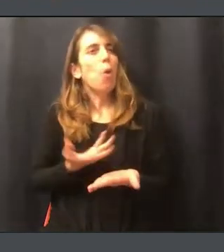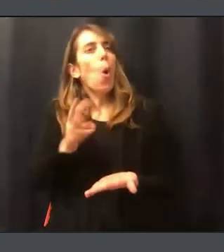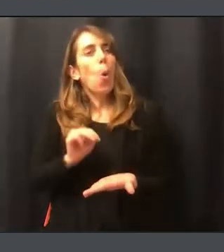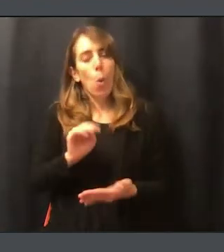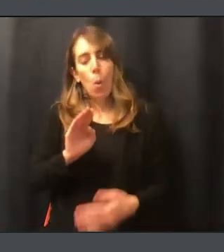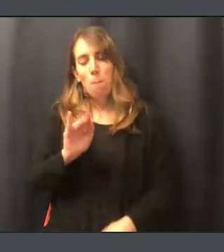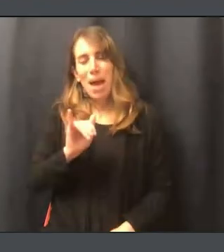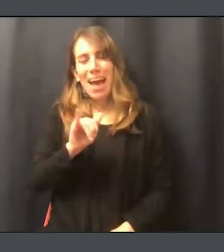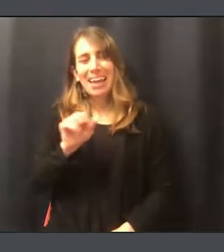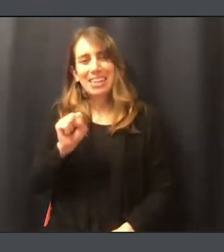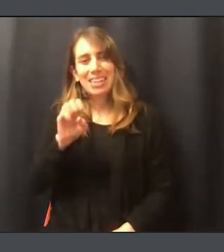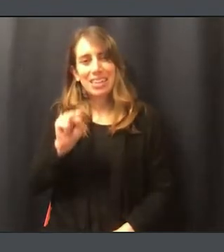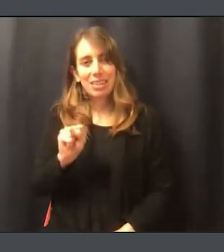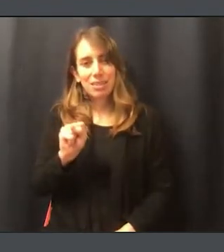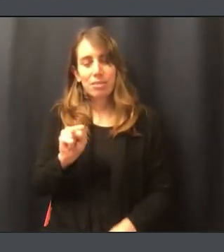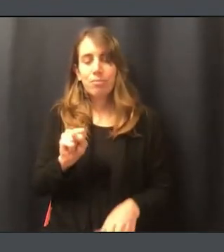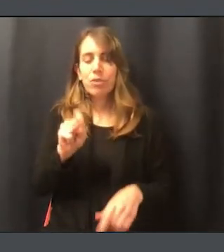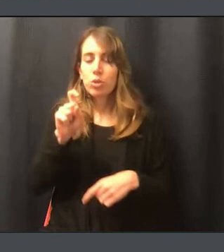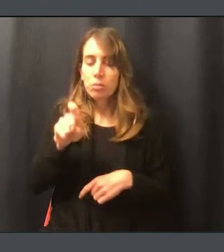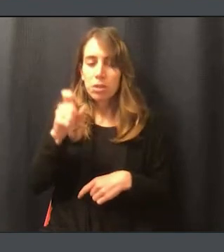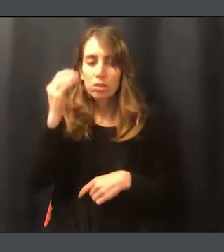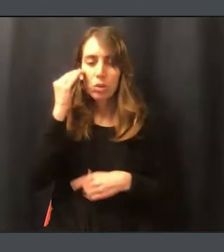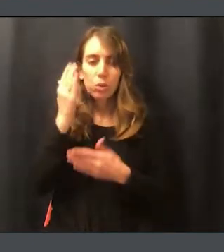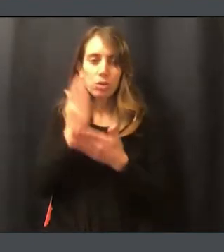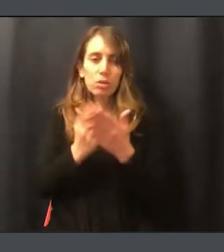in terms of cultural competence in this regard.